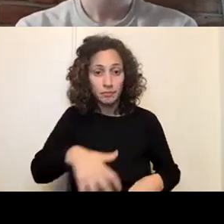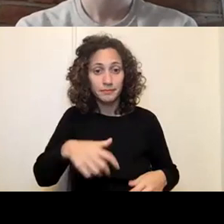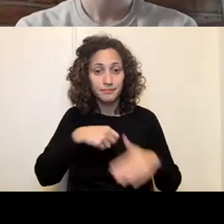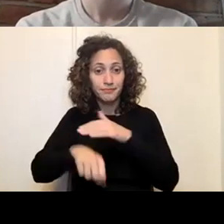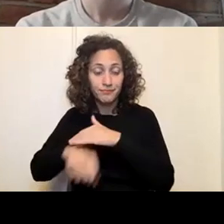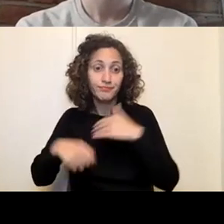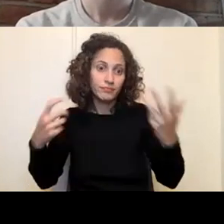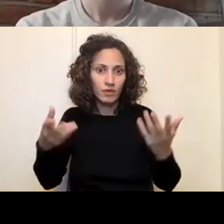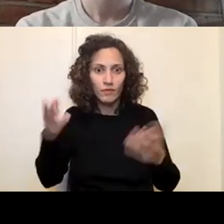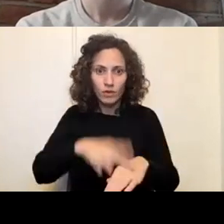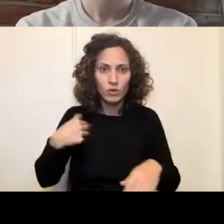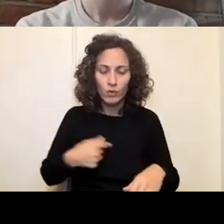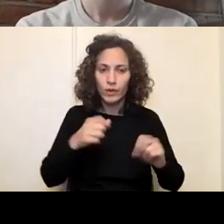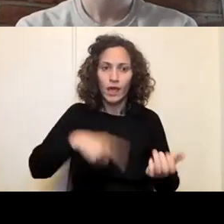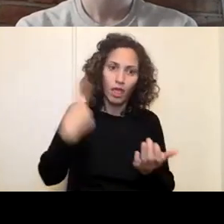eugenics and